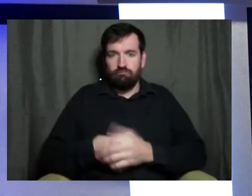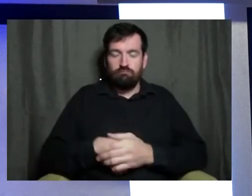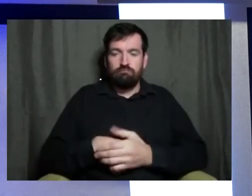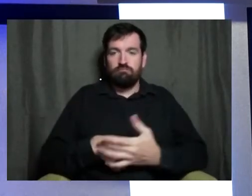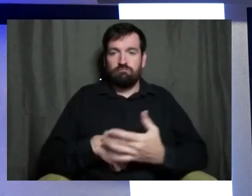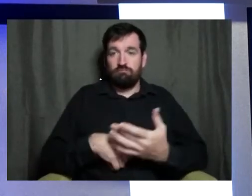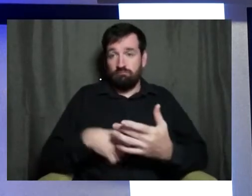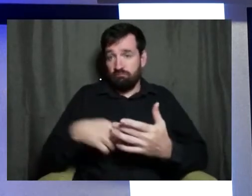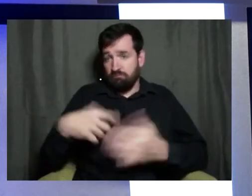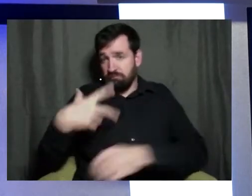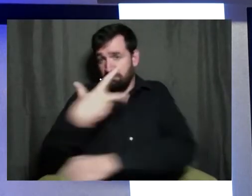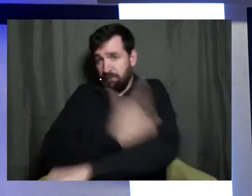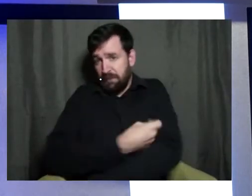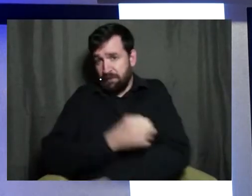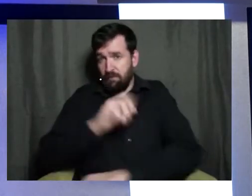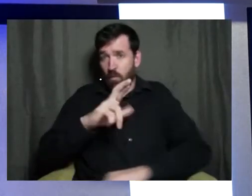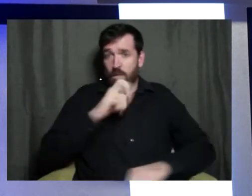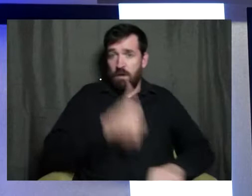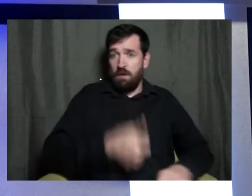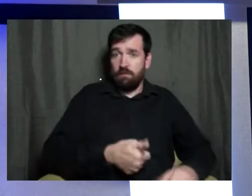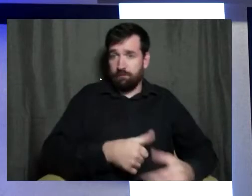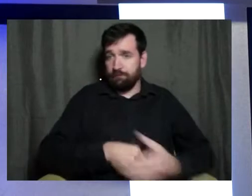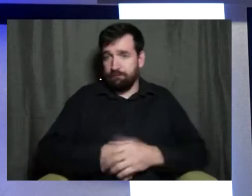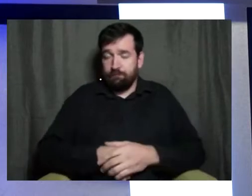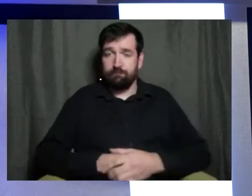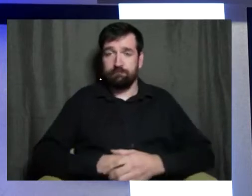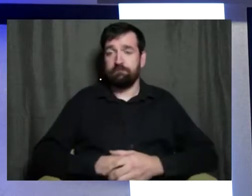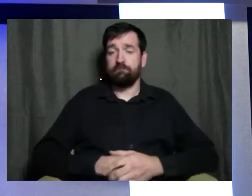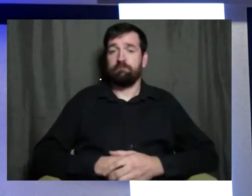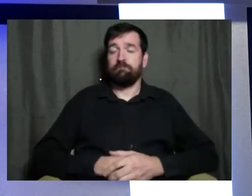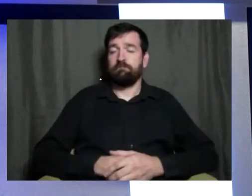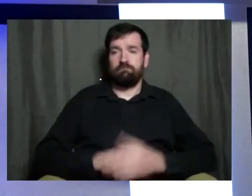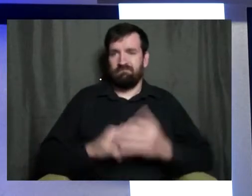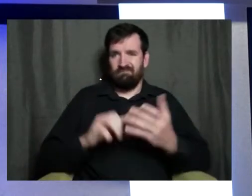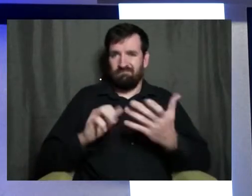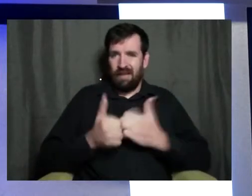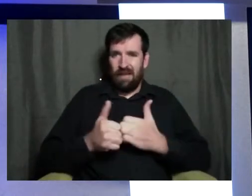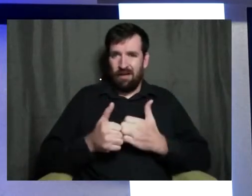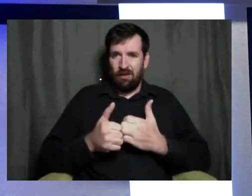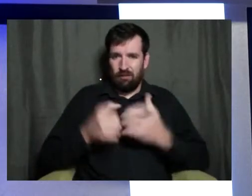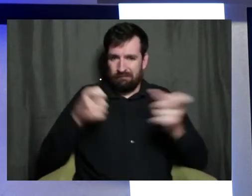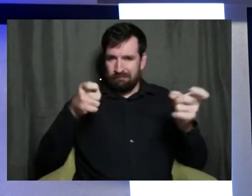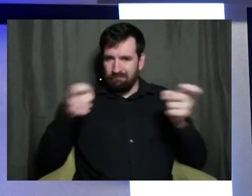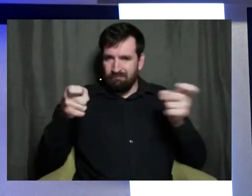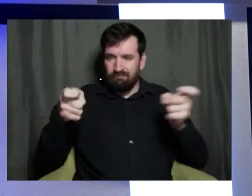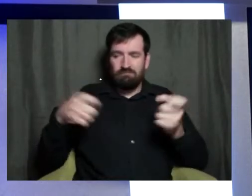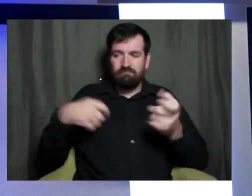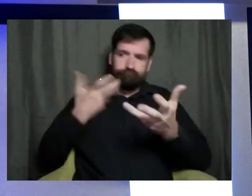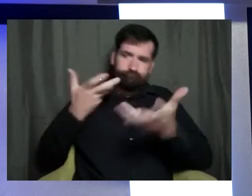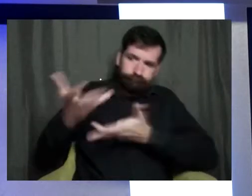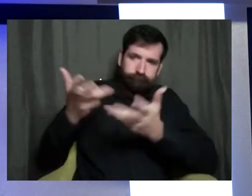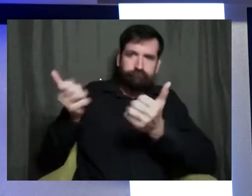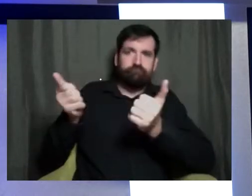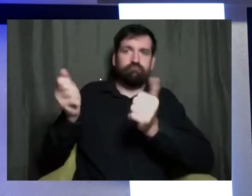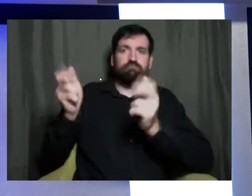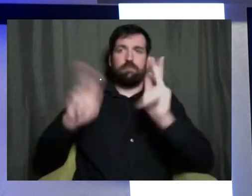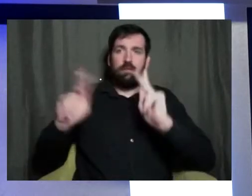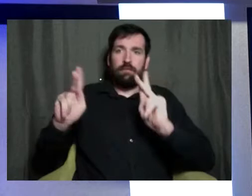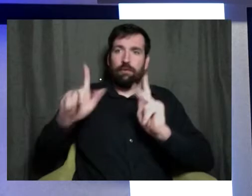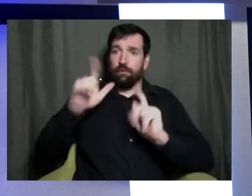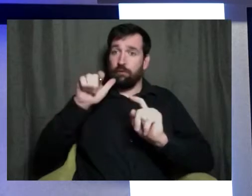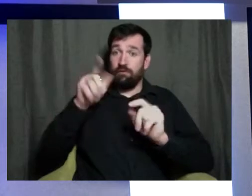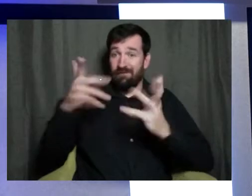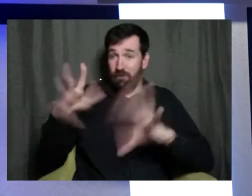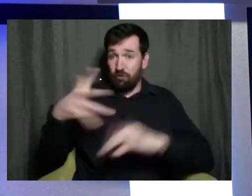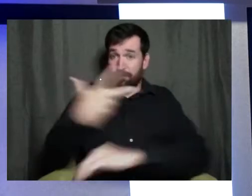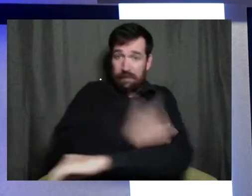the vaccine and how we manage all of that, because we are working with people who are vaccinated, unvaccinated. We live next to people